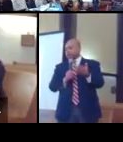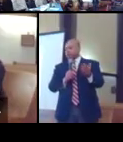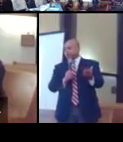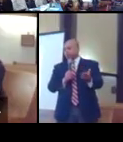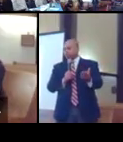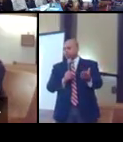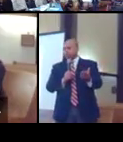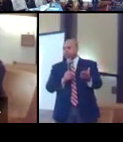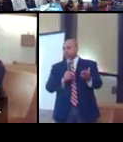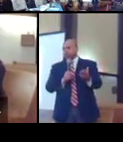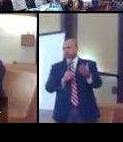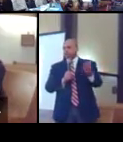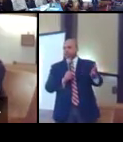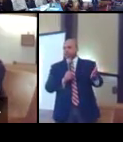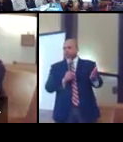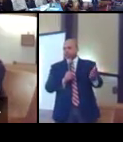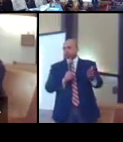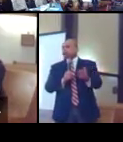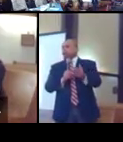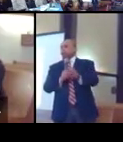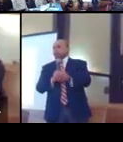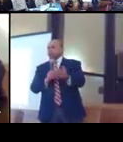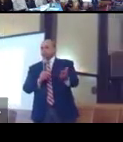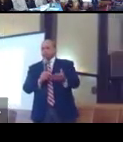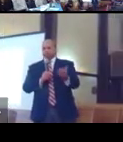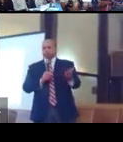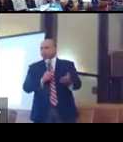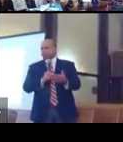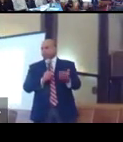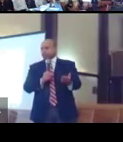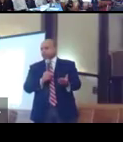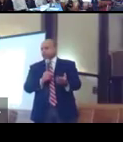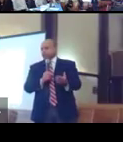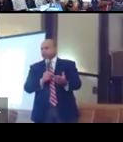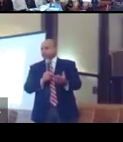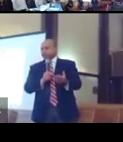that recognizes community organizations, there's that, but there's other meetings that we